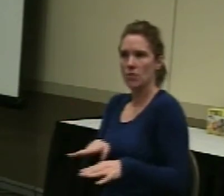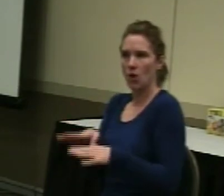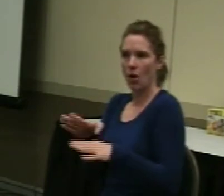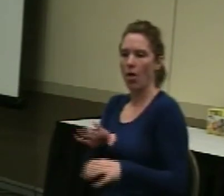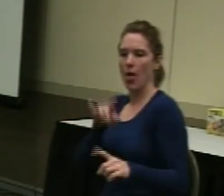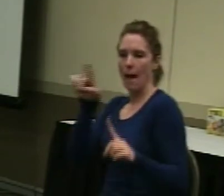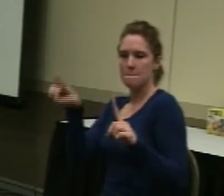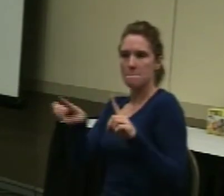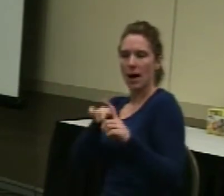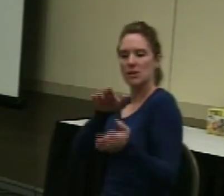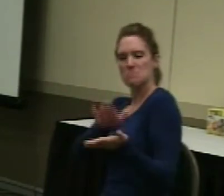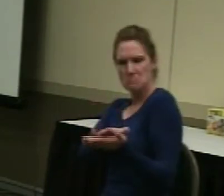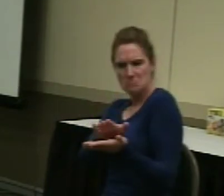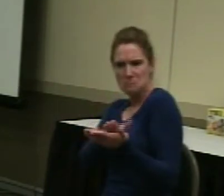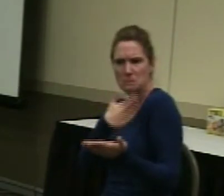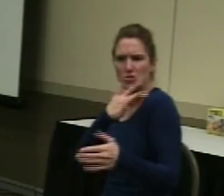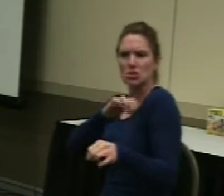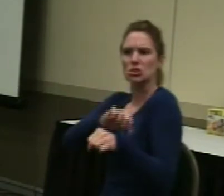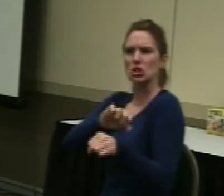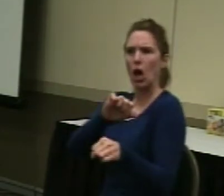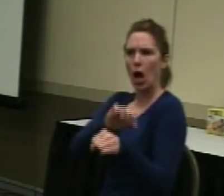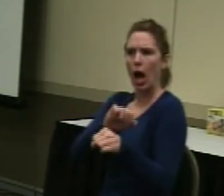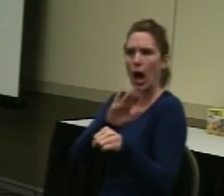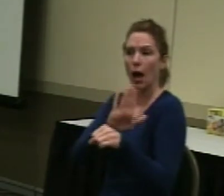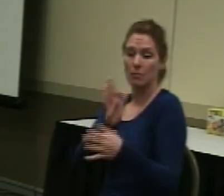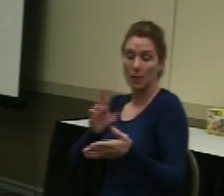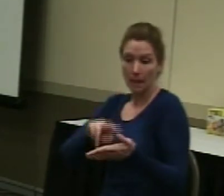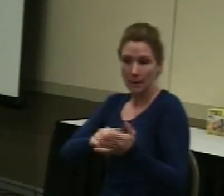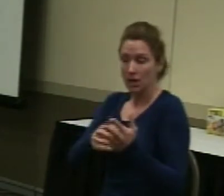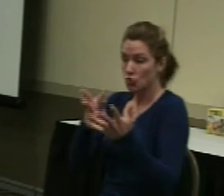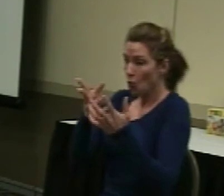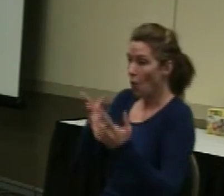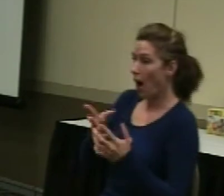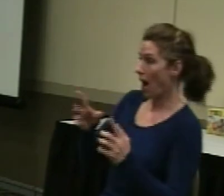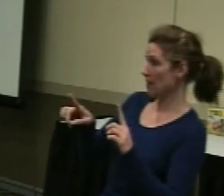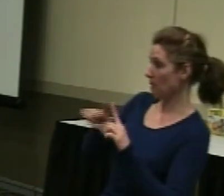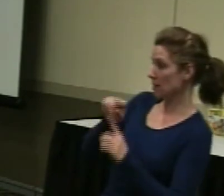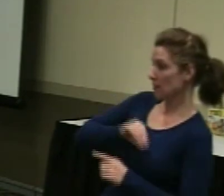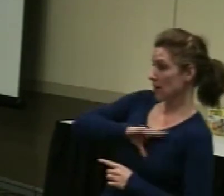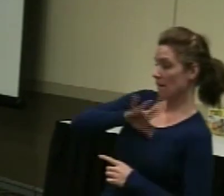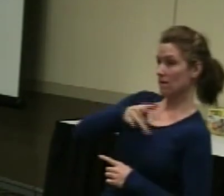by positively reinforcing what you see. Huge